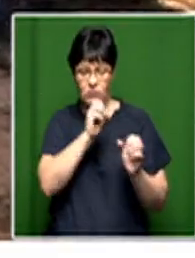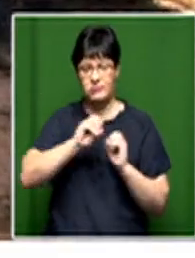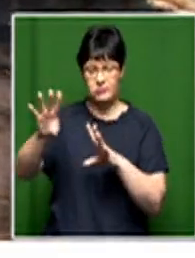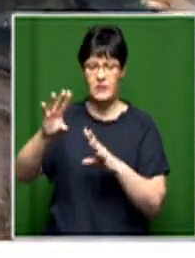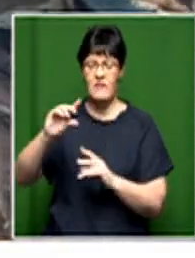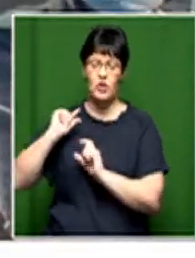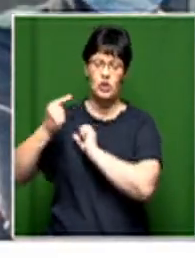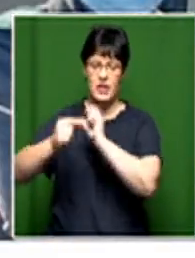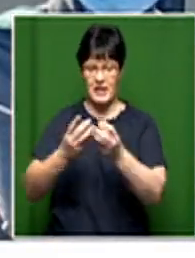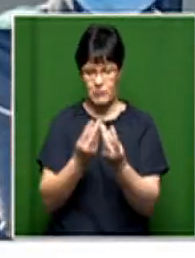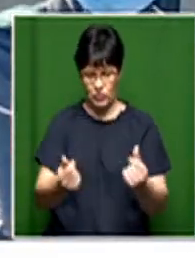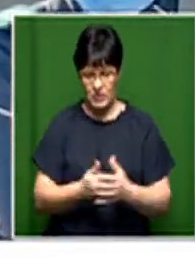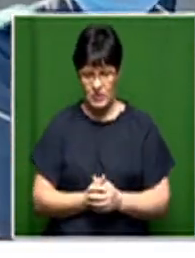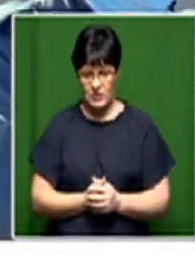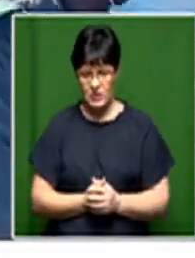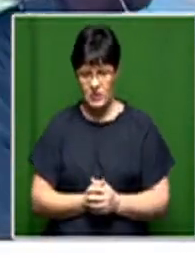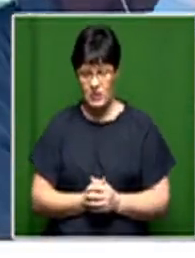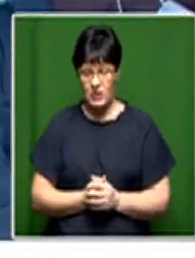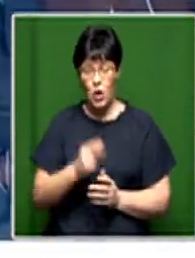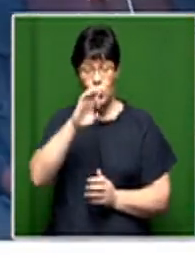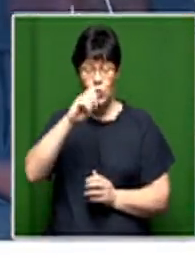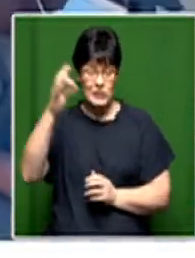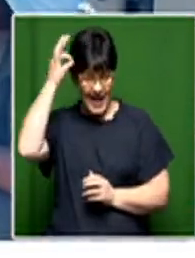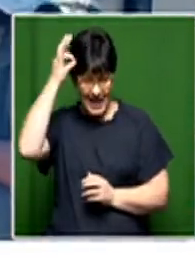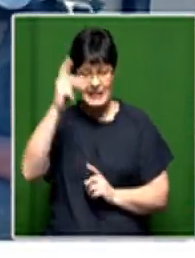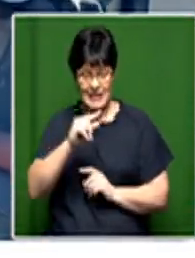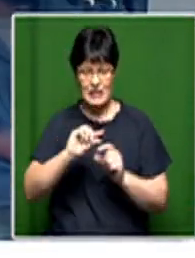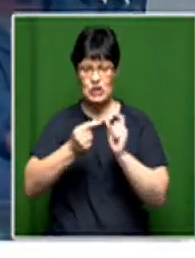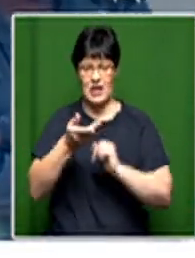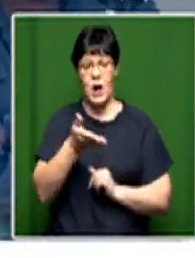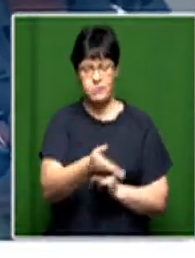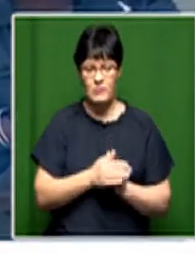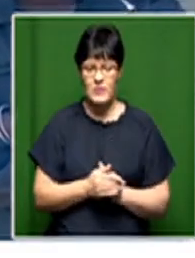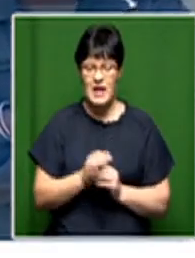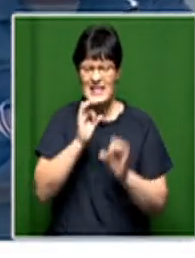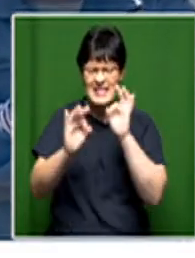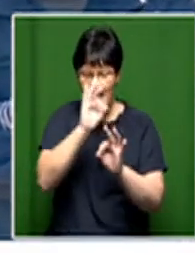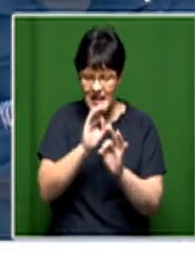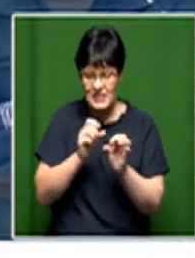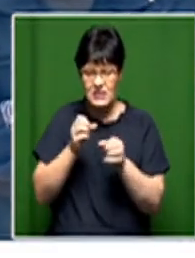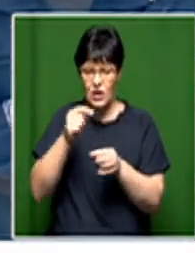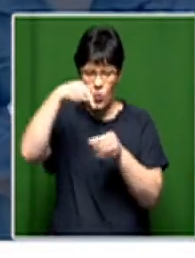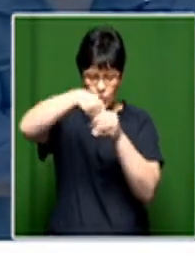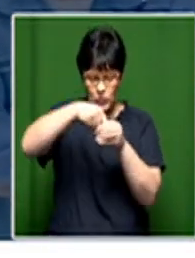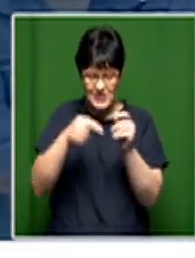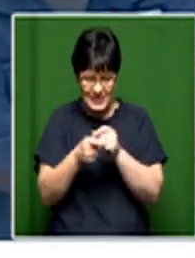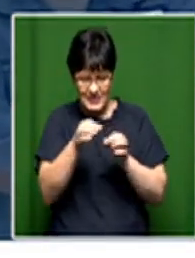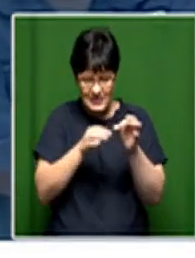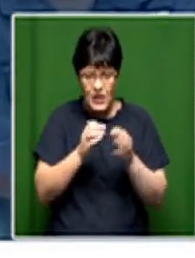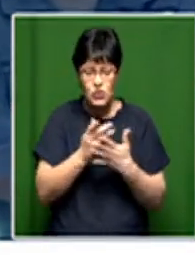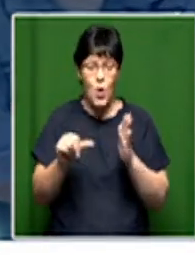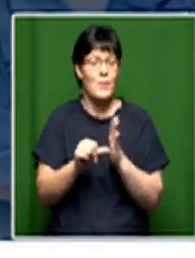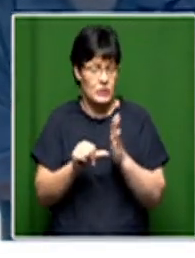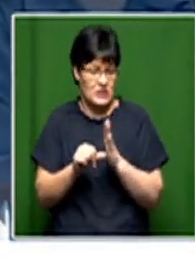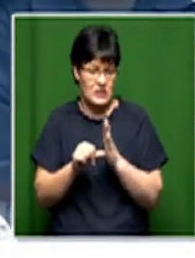genetic material. At the root of the hair, there is where the genetic material sits. There's cells around the root, so it's